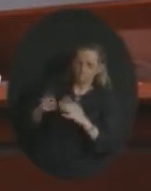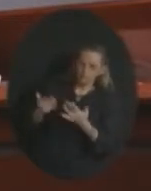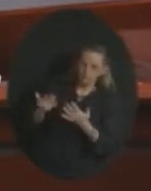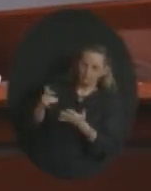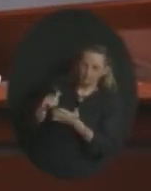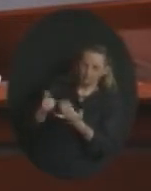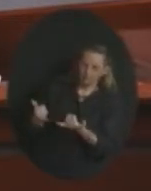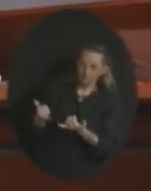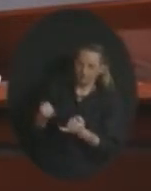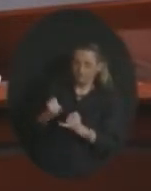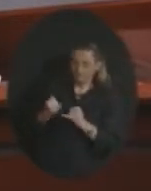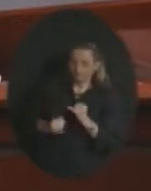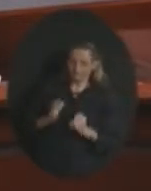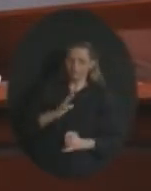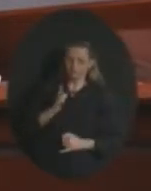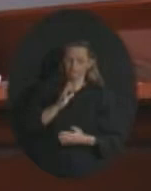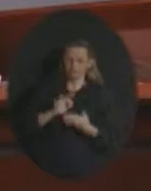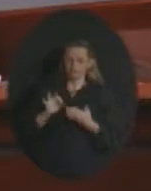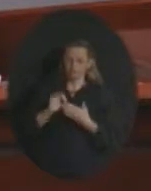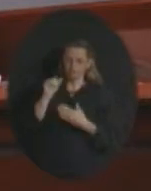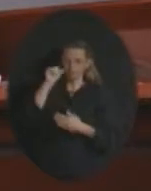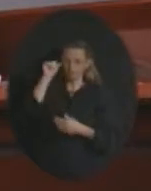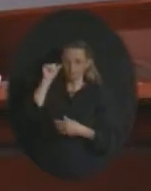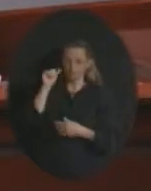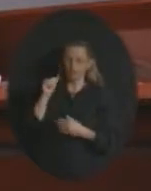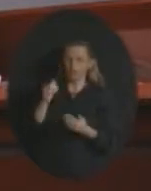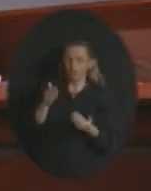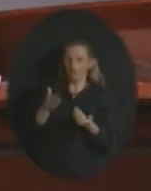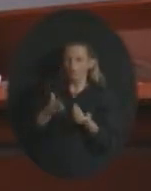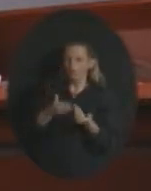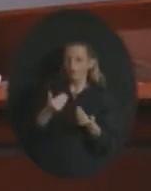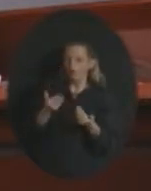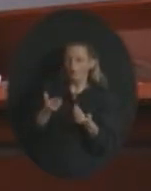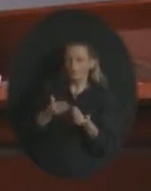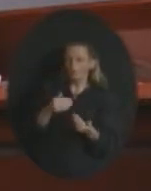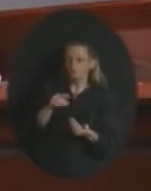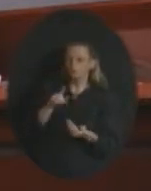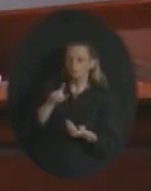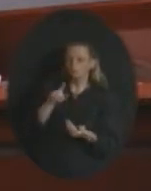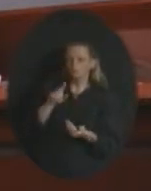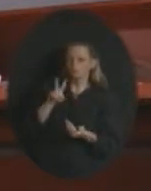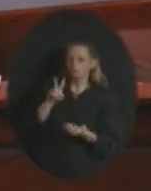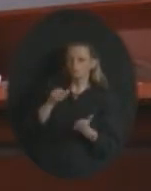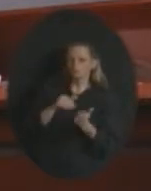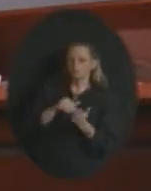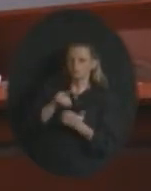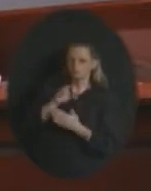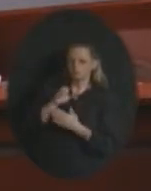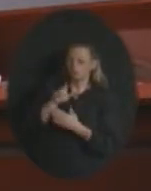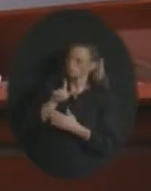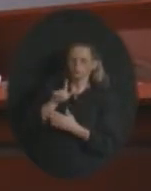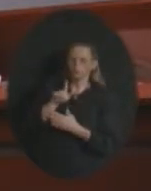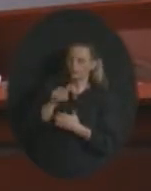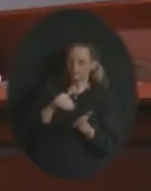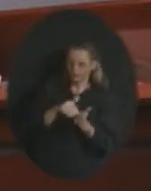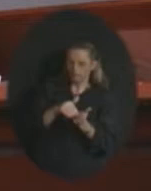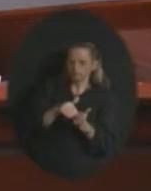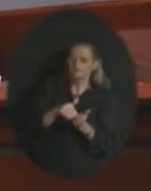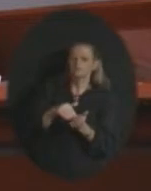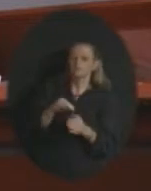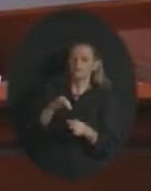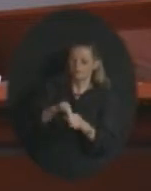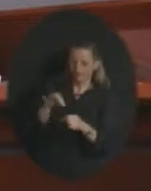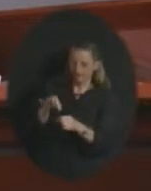that I think we got yesterday, almost 21,000 ballots have been cast. That's pretty close to on par with what happened